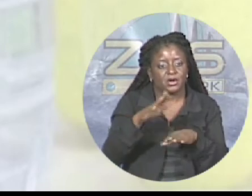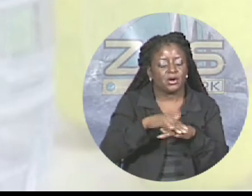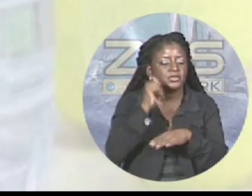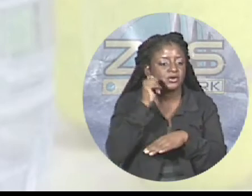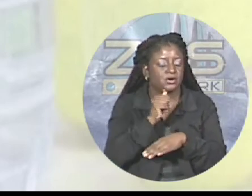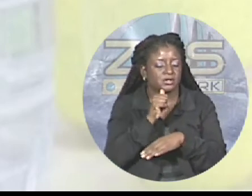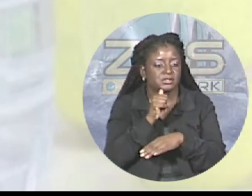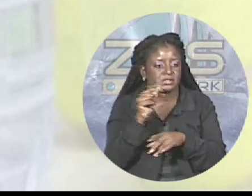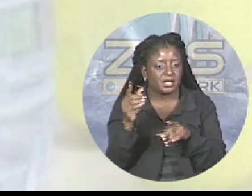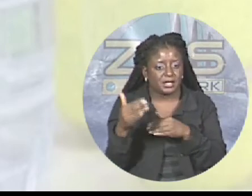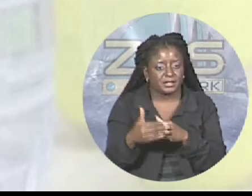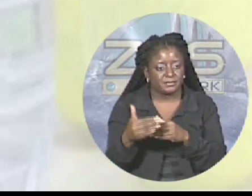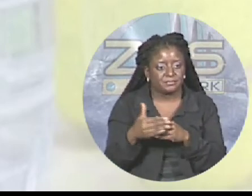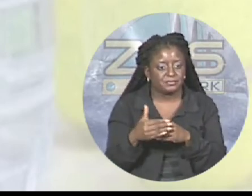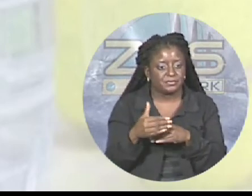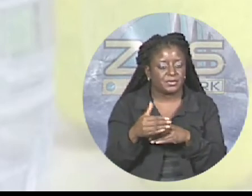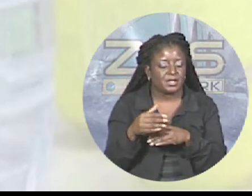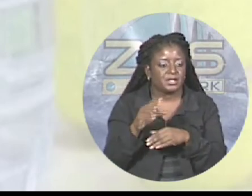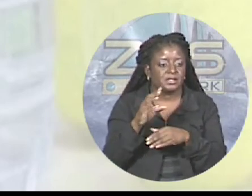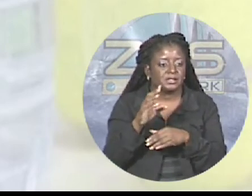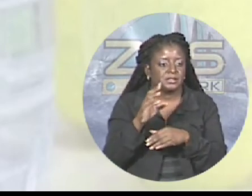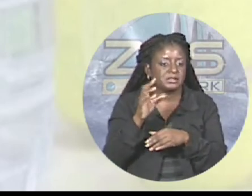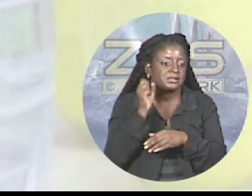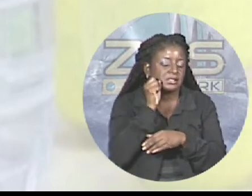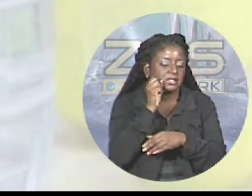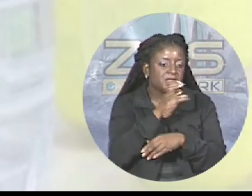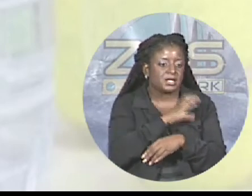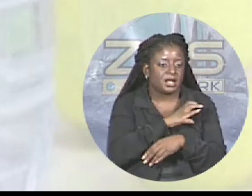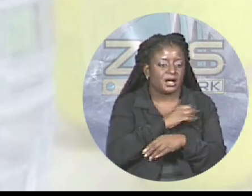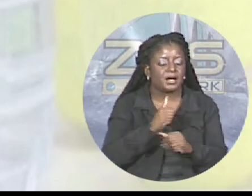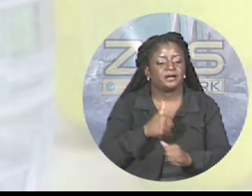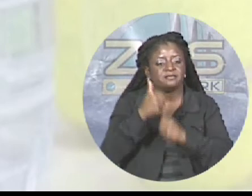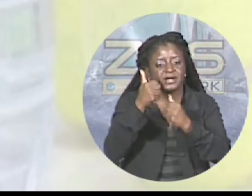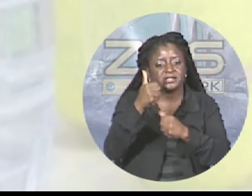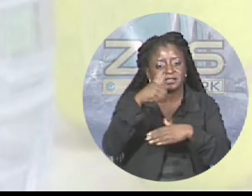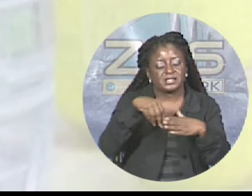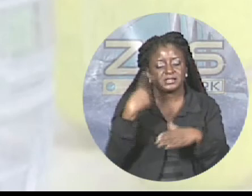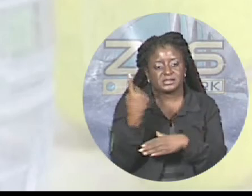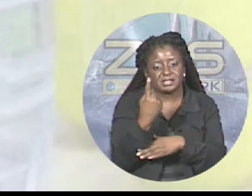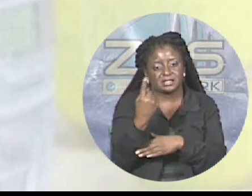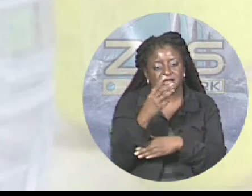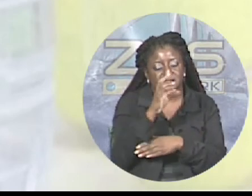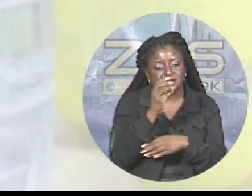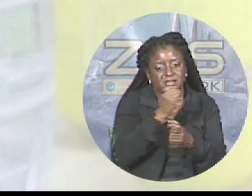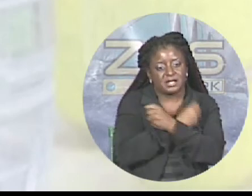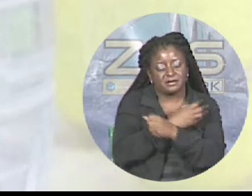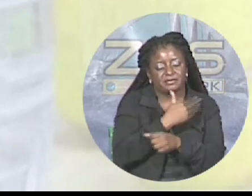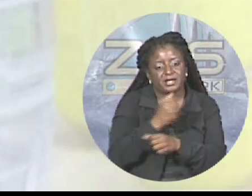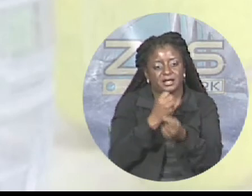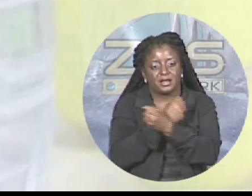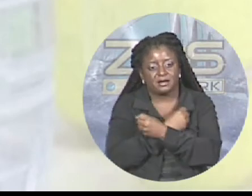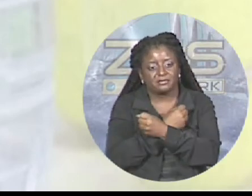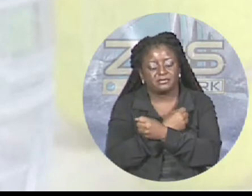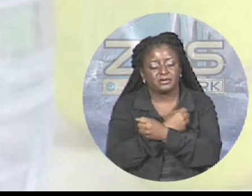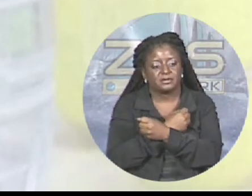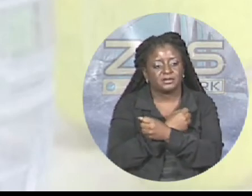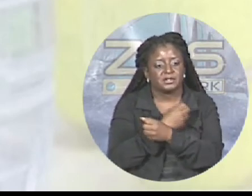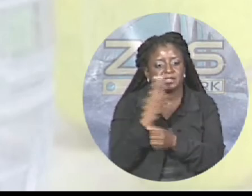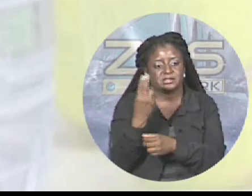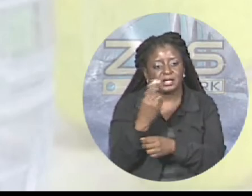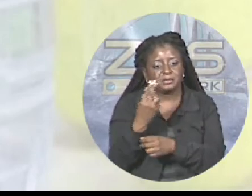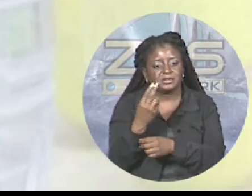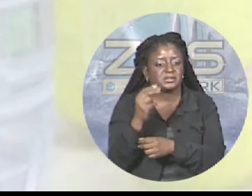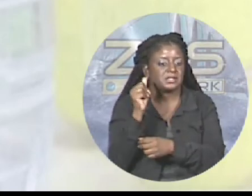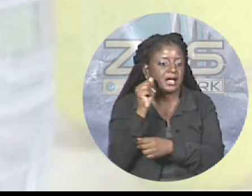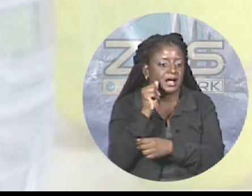girls' side, 6th seed Sydney Clark also advancing in singles 6-love and love. As for doubles,